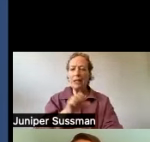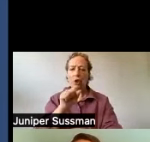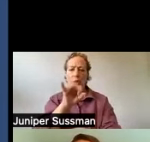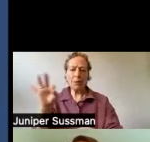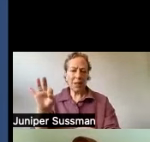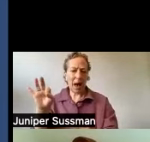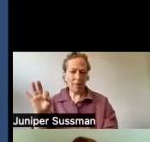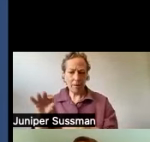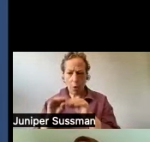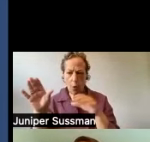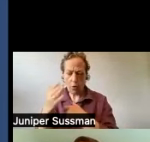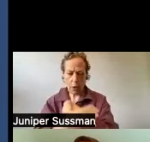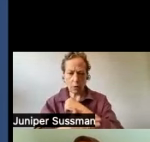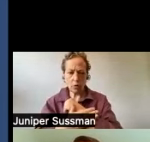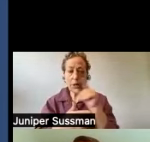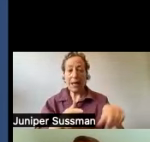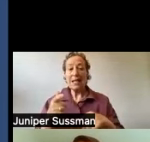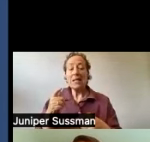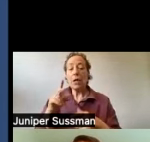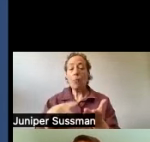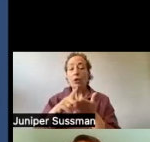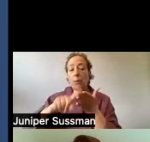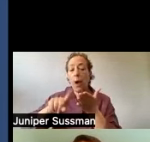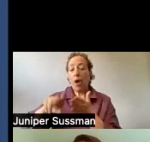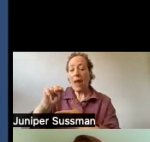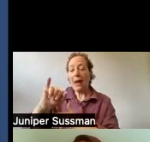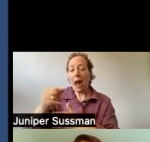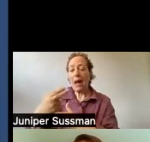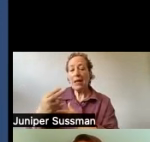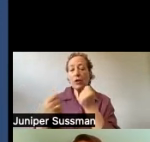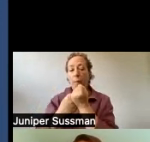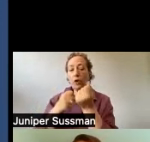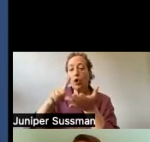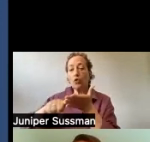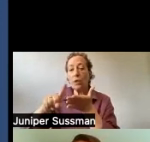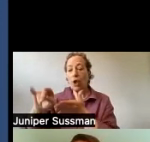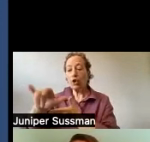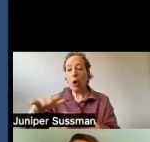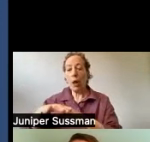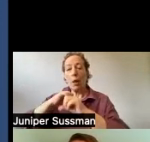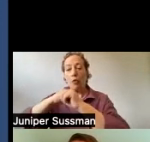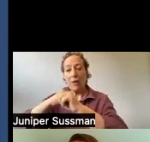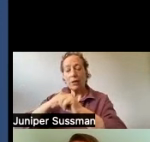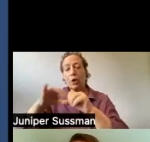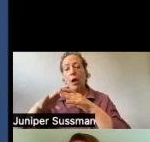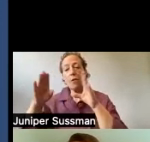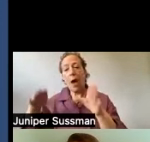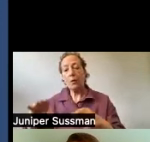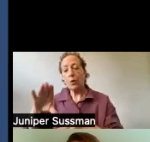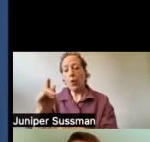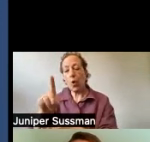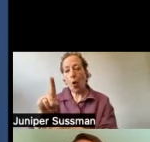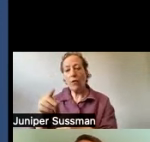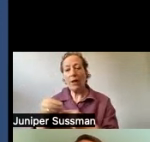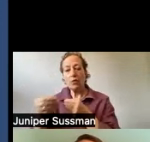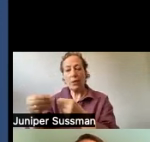is the principal investigator of an NIH-sponsored research trial on prevention of household COVID-19